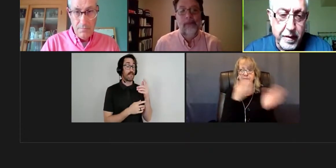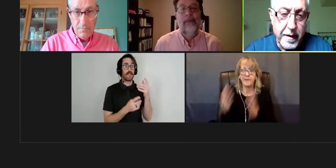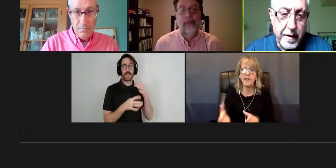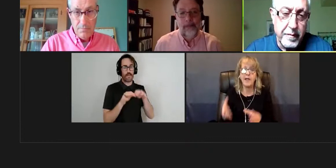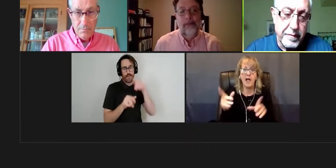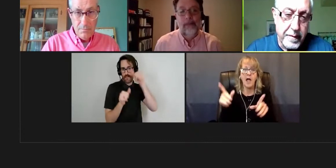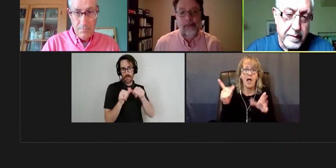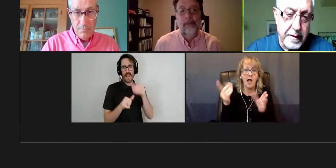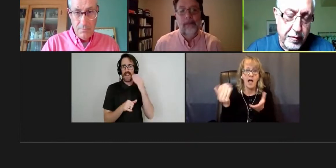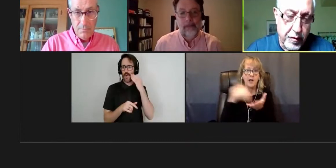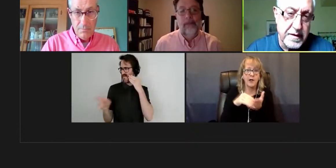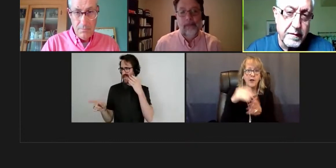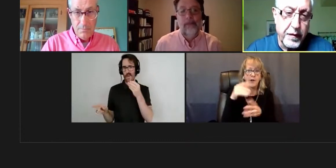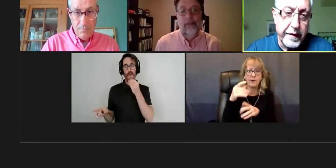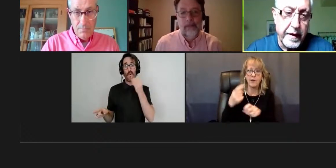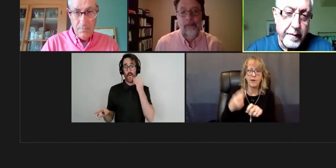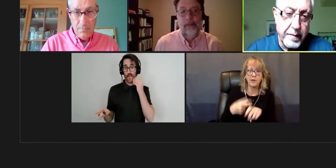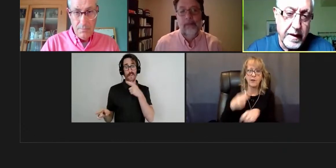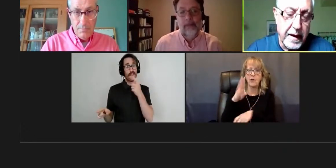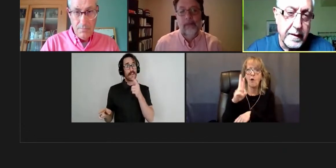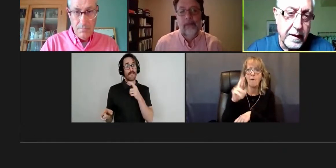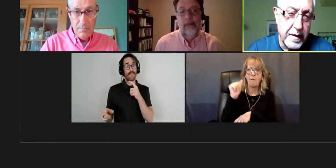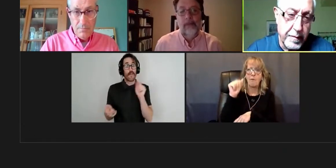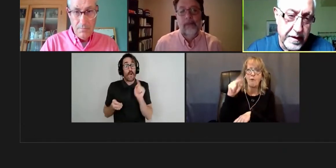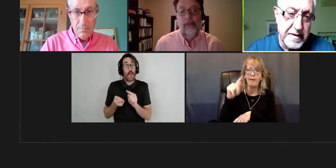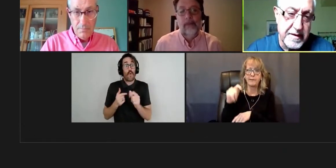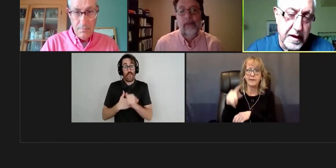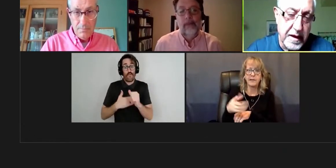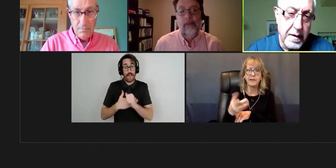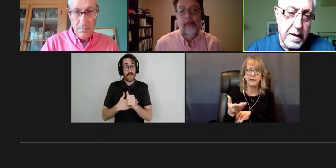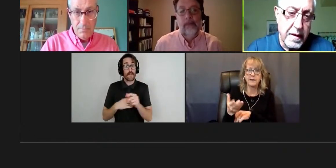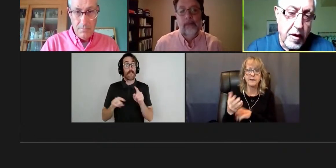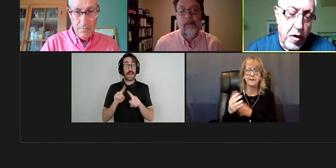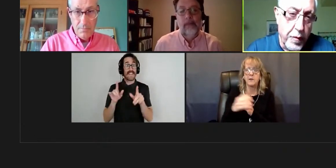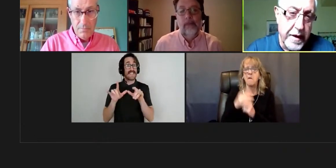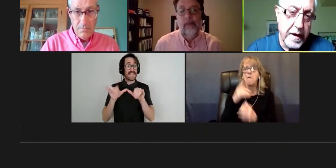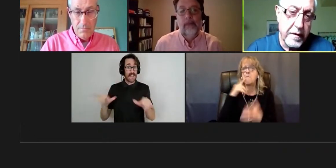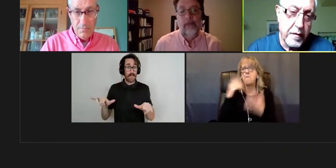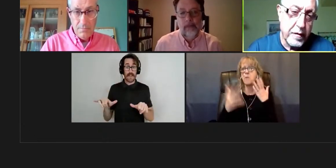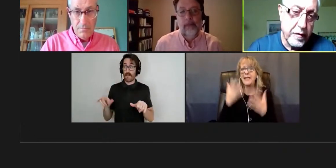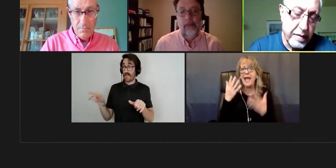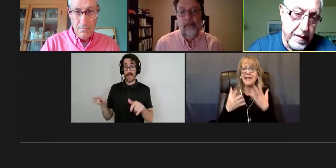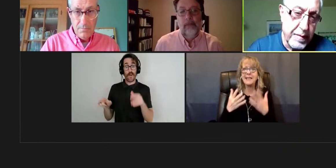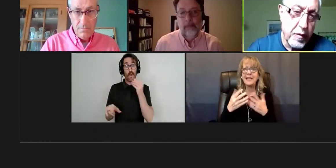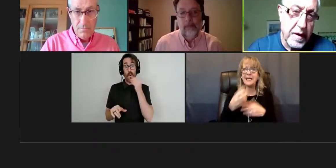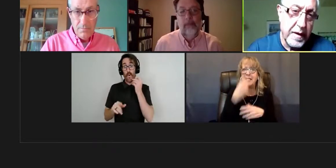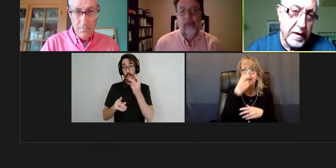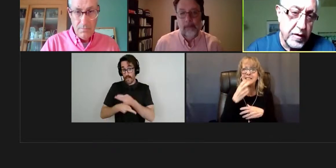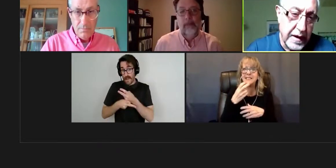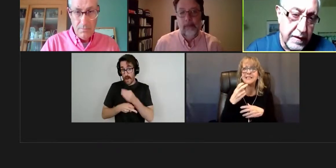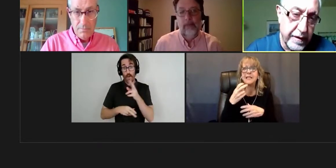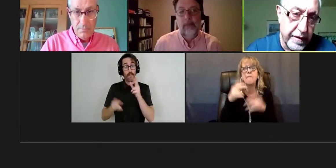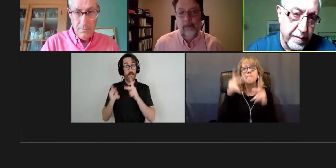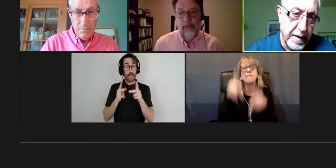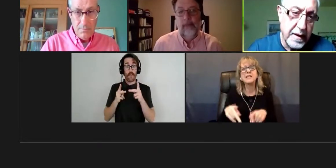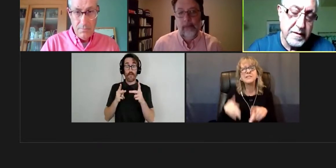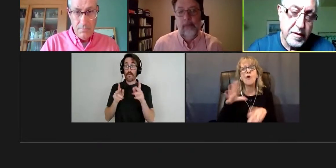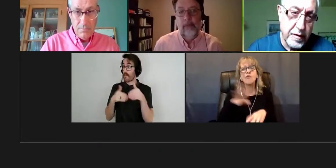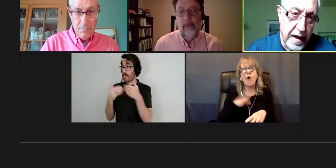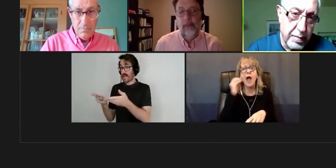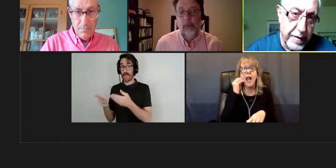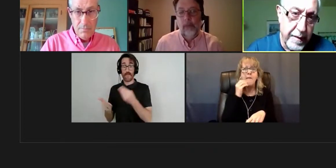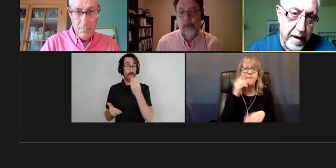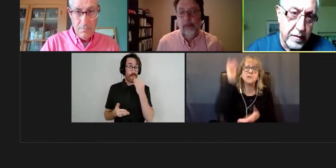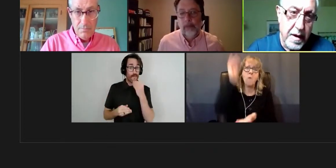know, the risk for them may be limited, but still the home care or the people who come in to deliver their meals